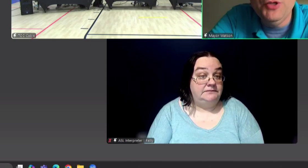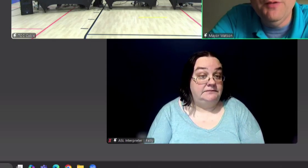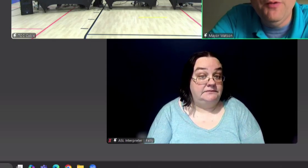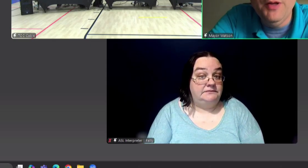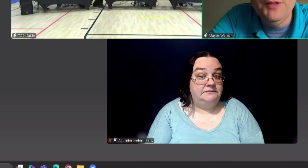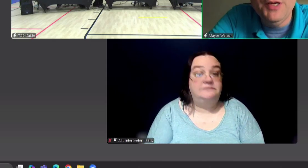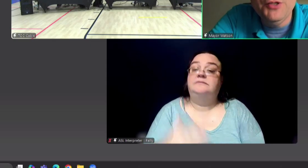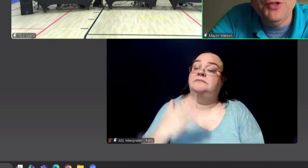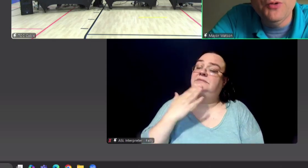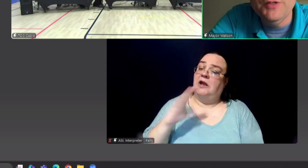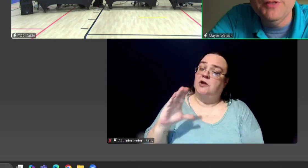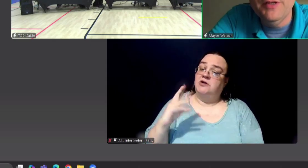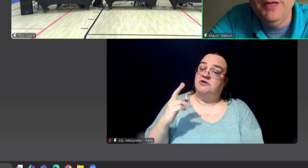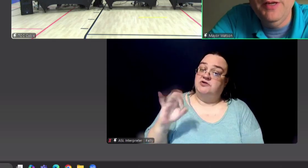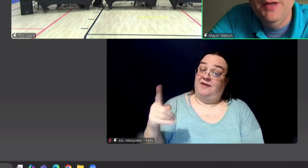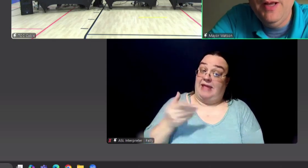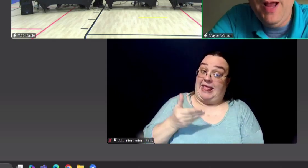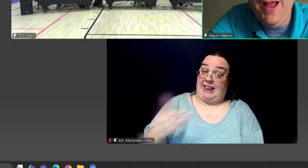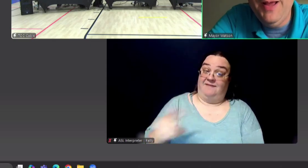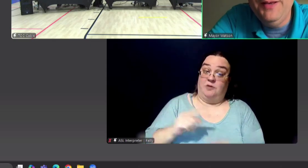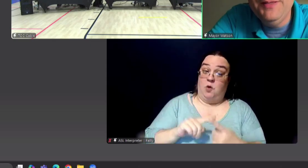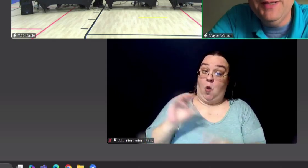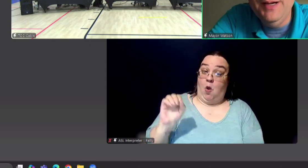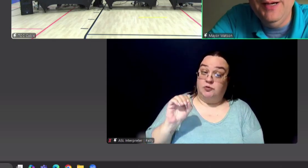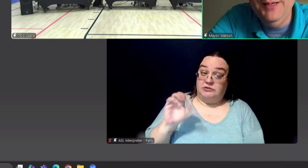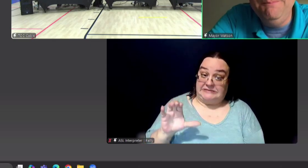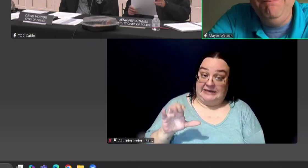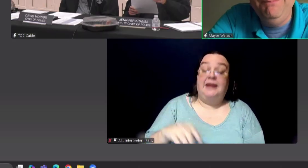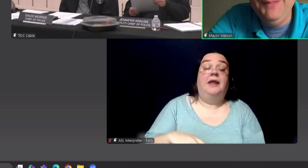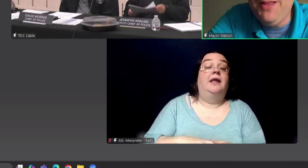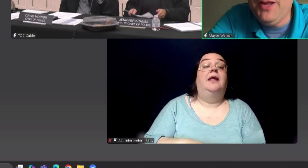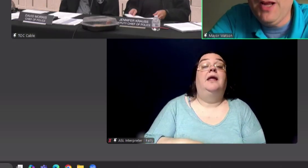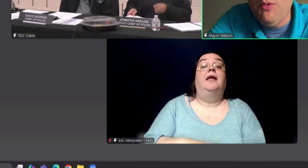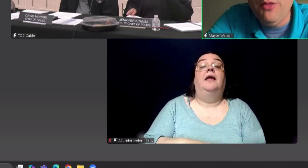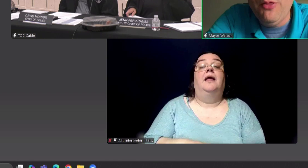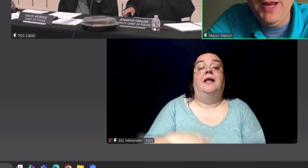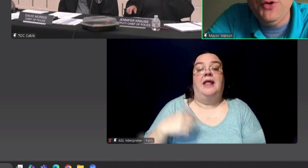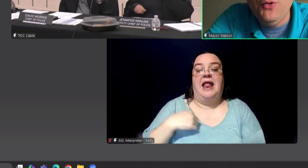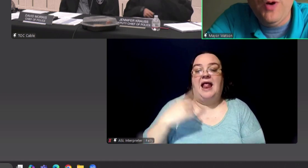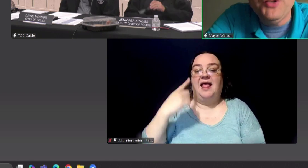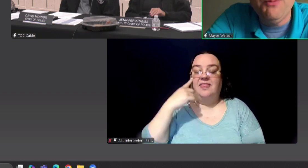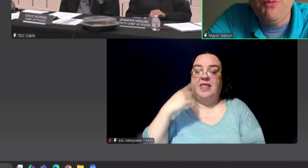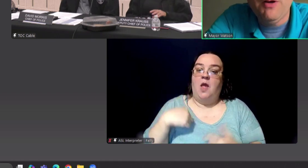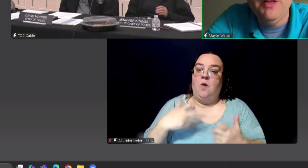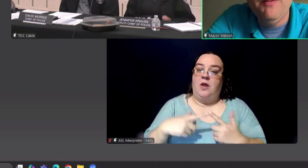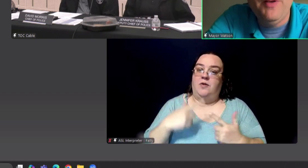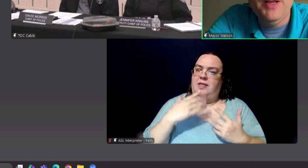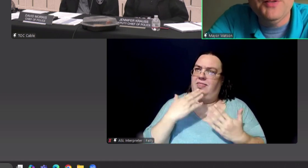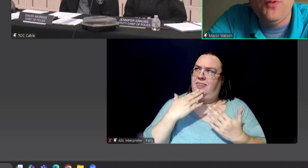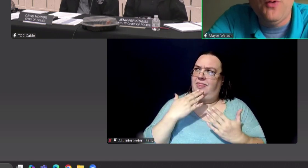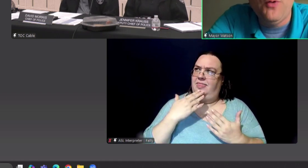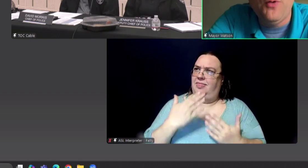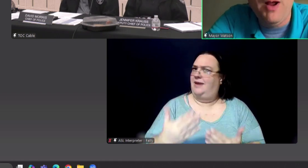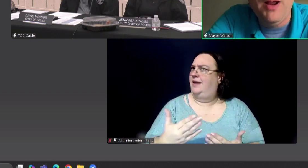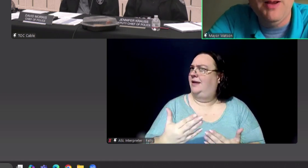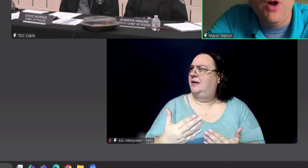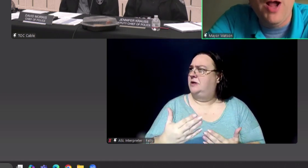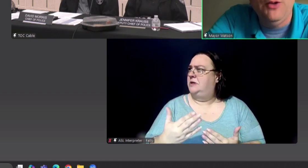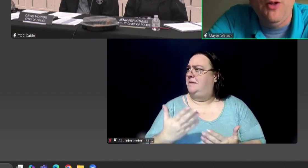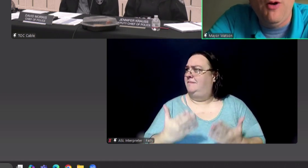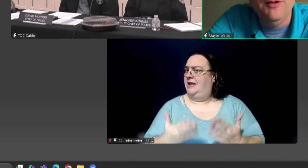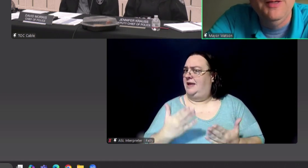Thank you, Chief, for the invitation to Ocean City. And I think I want to thank you, in advance for